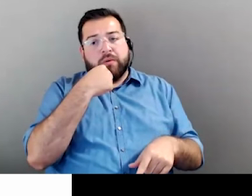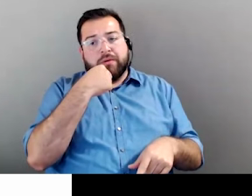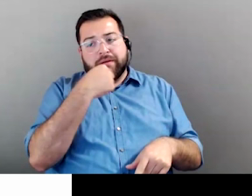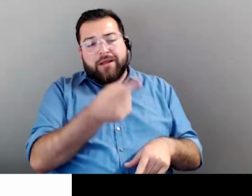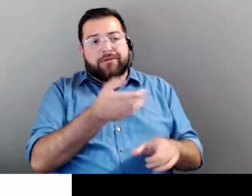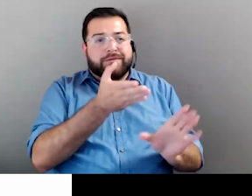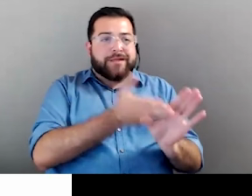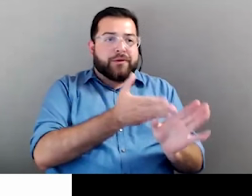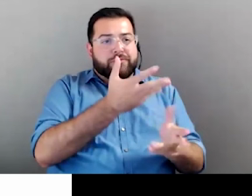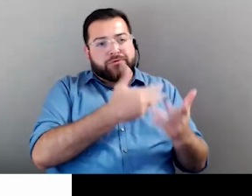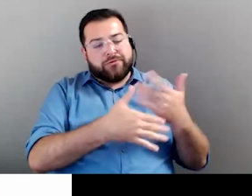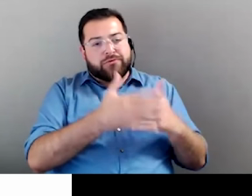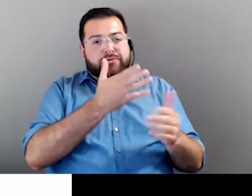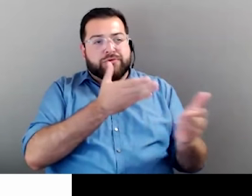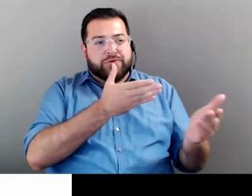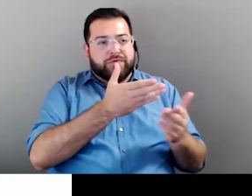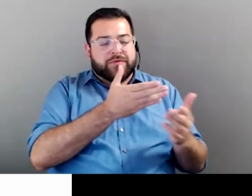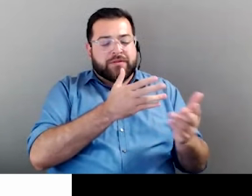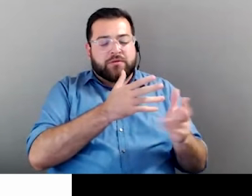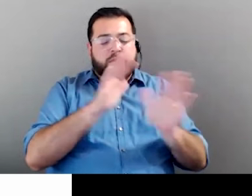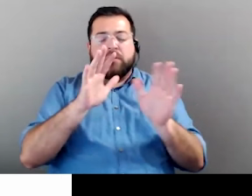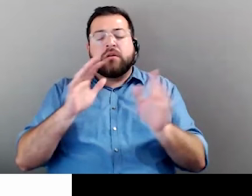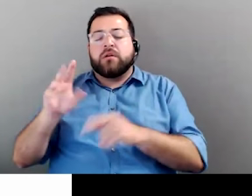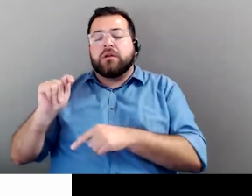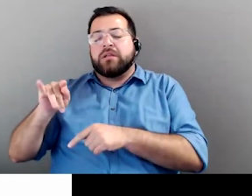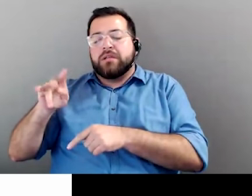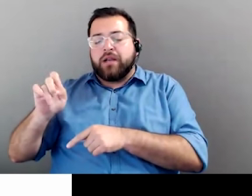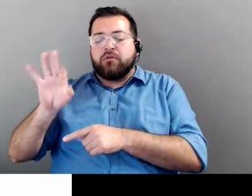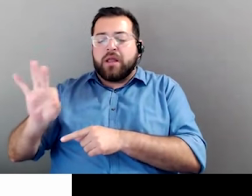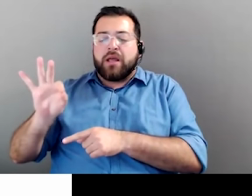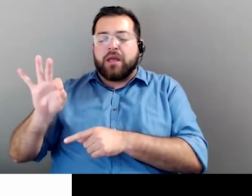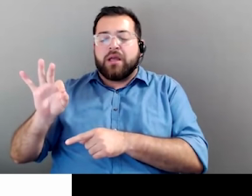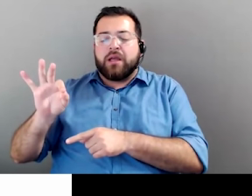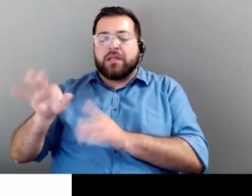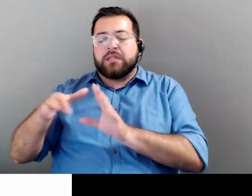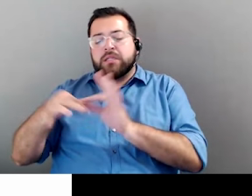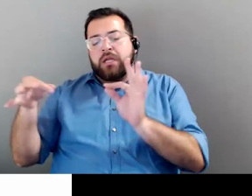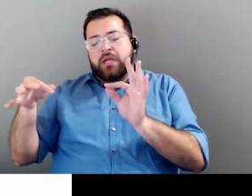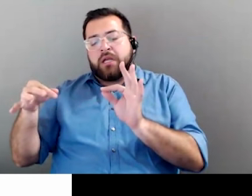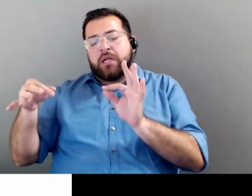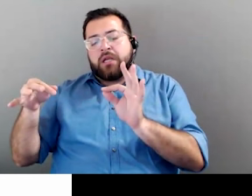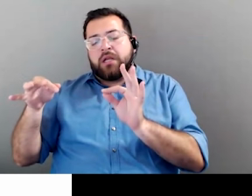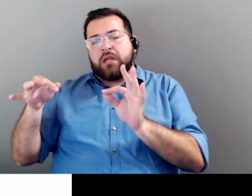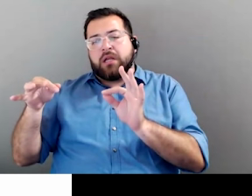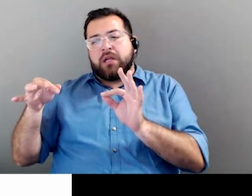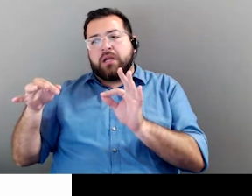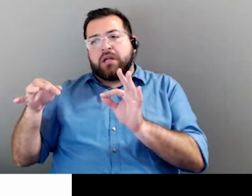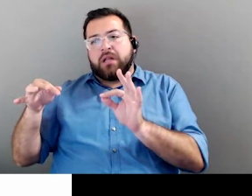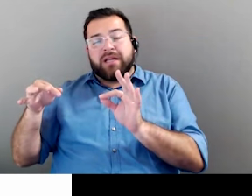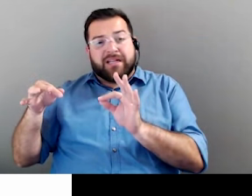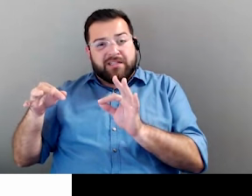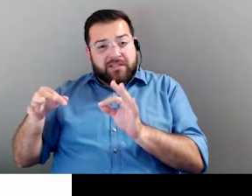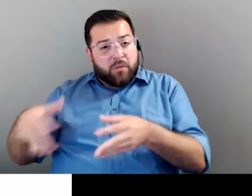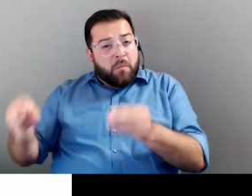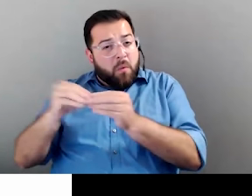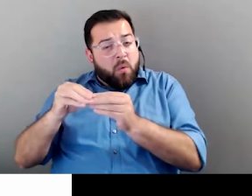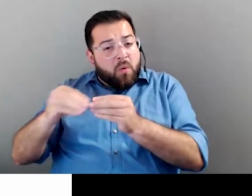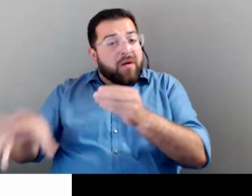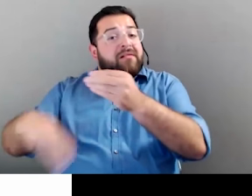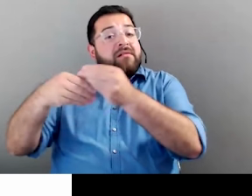psychosocial services? I mean, No, does the Title IX then say, once does it go farther than Title IX for